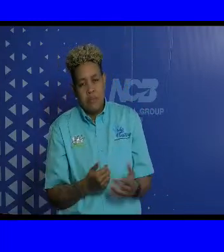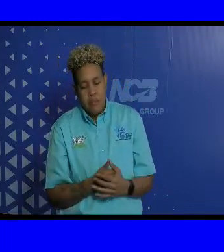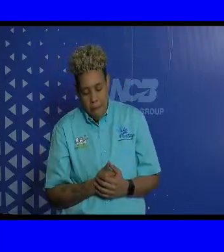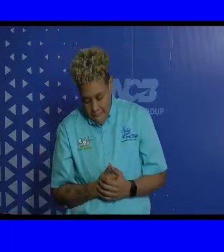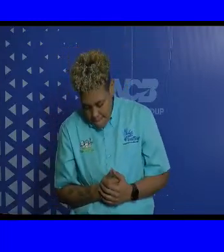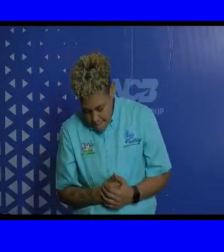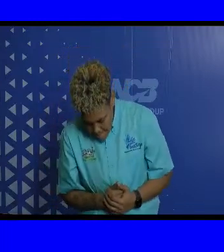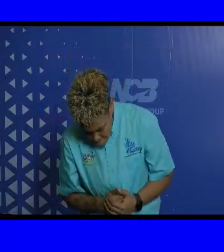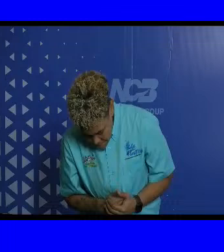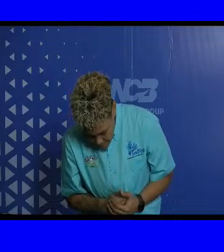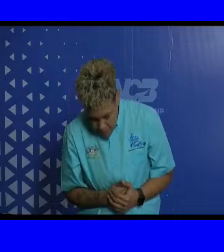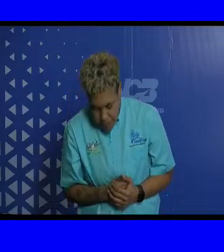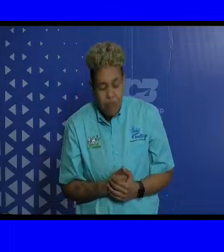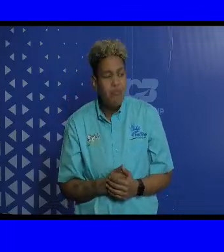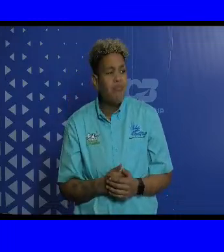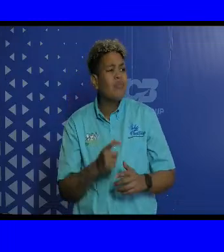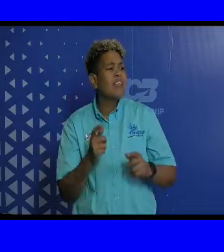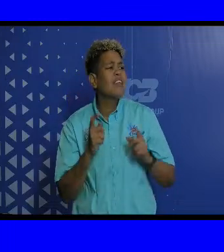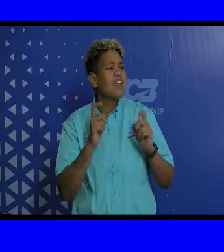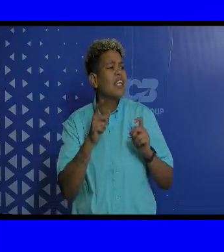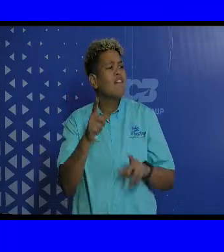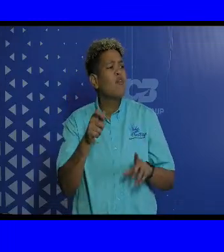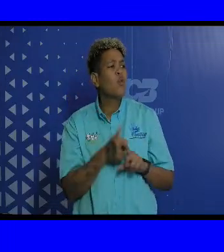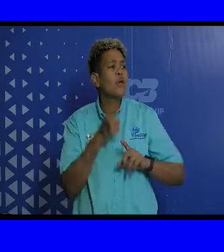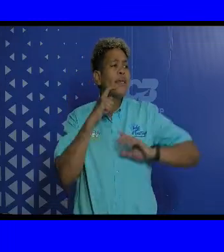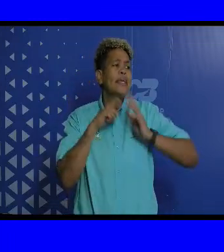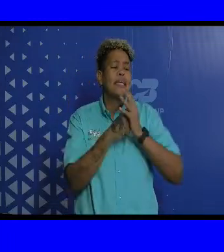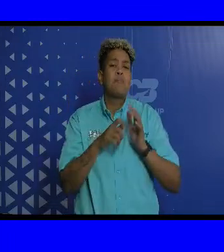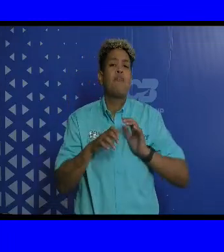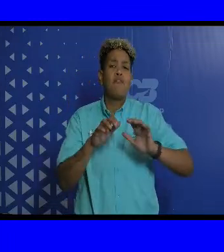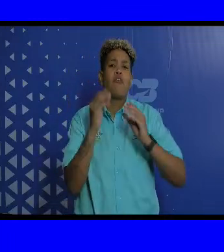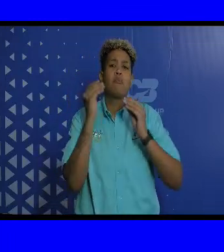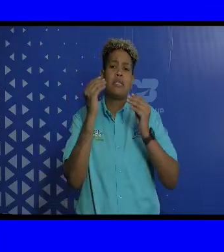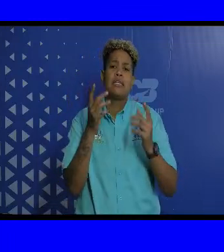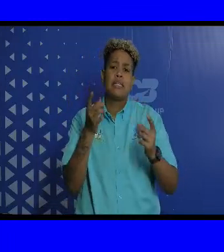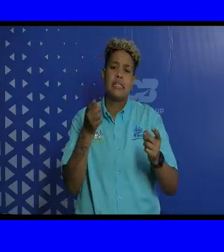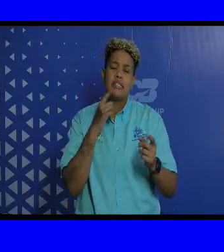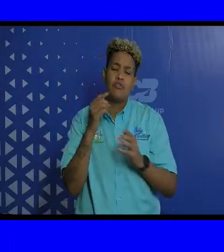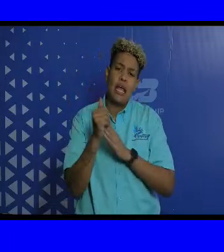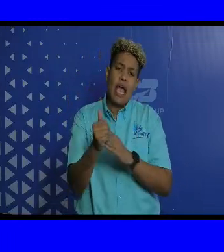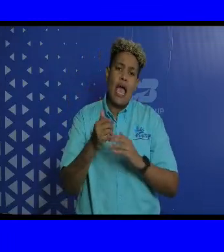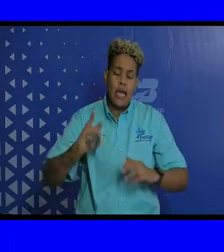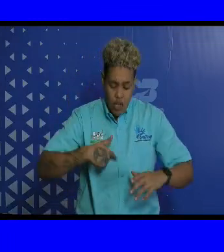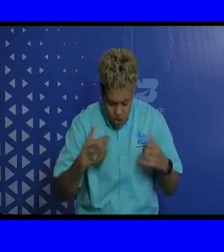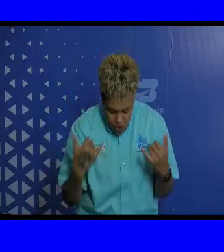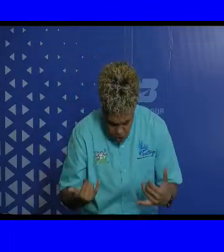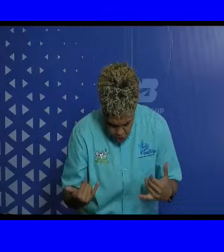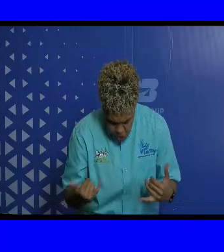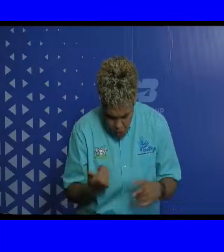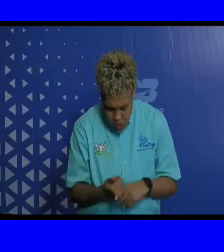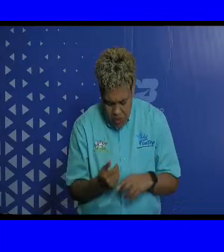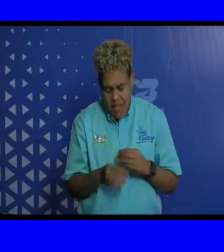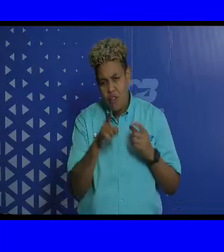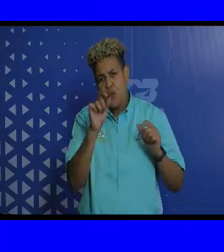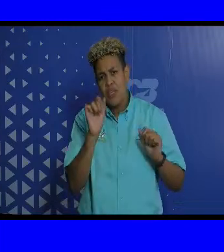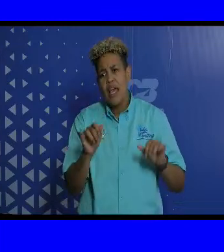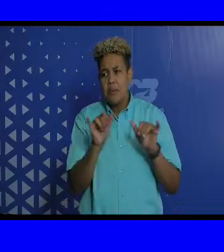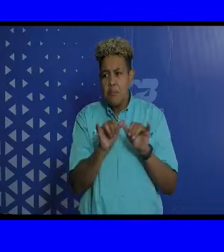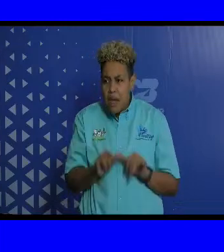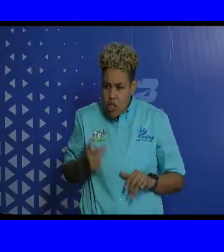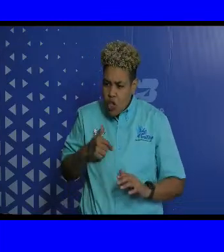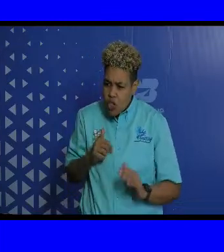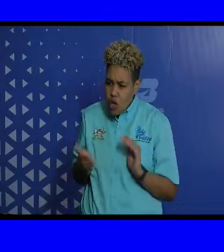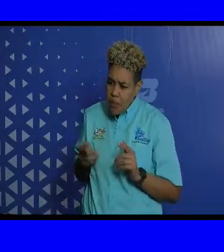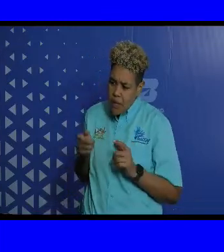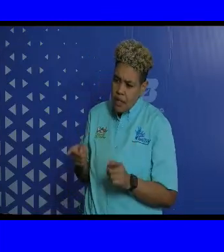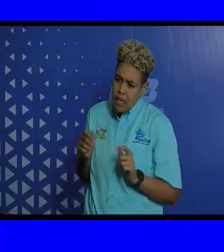blueprint for the future. I want to give you the key performance indicators that are guiding us and that you can measure us against.